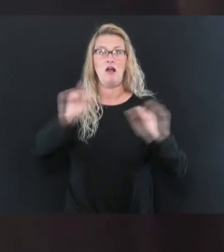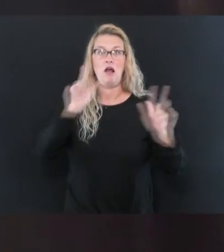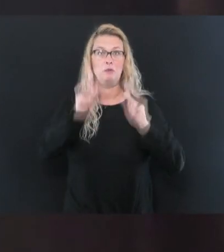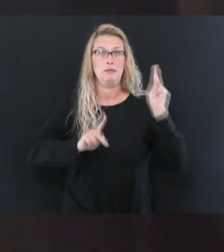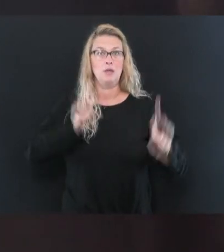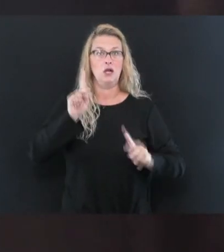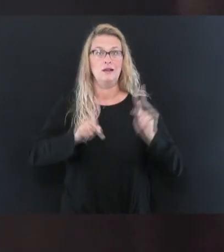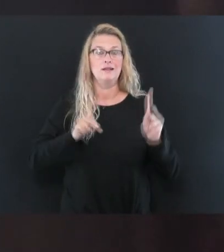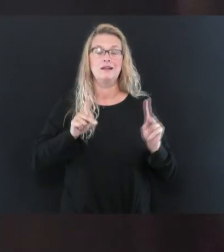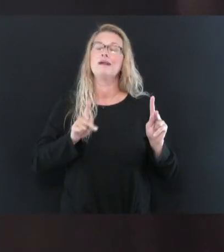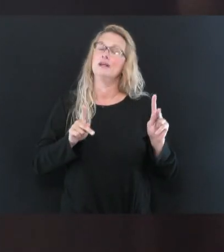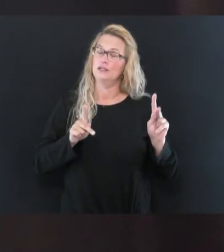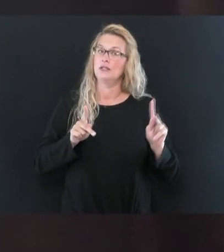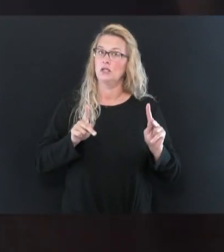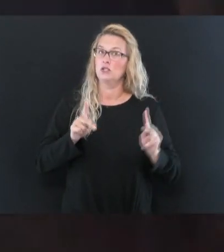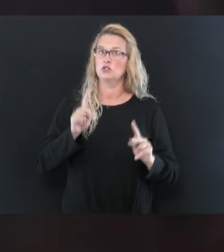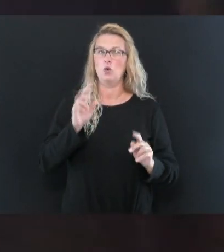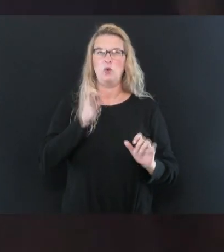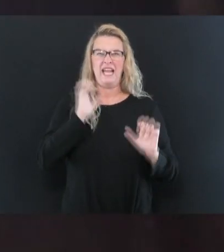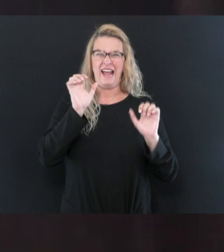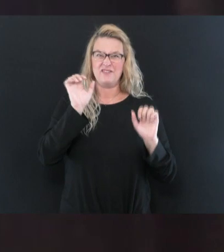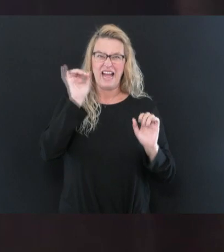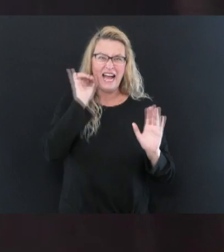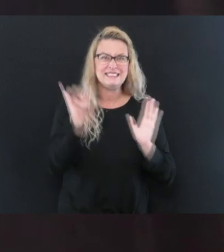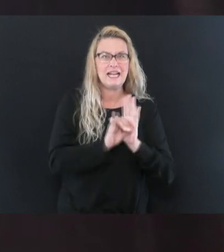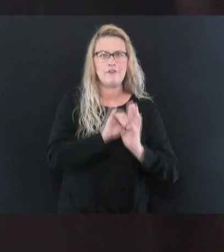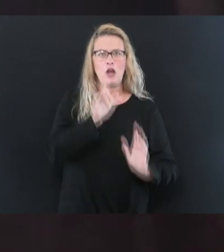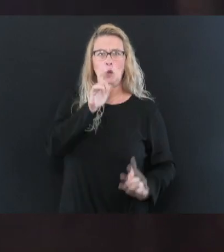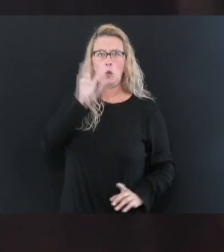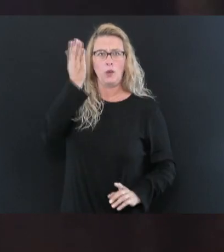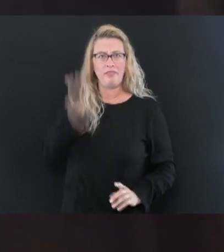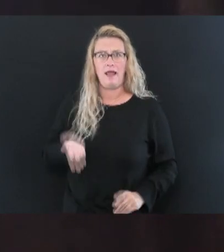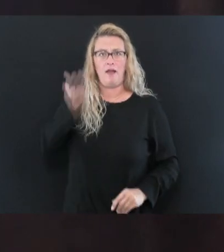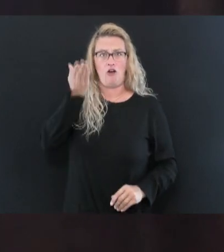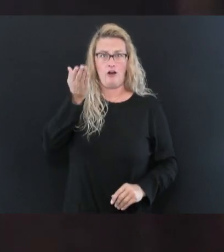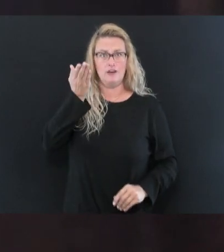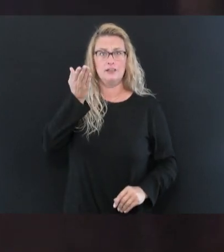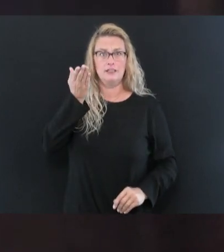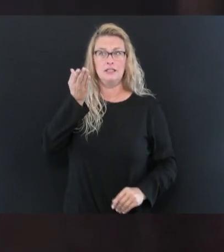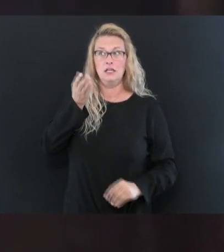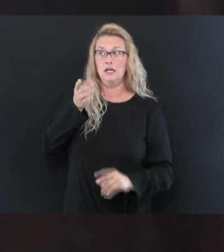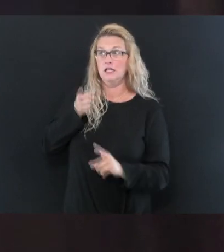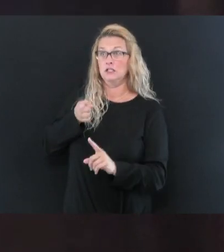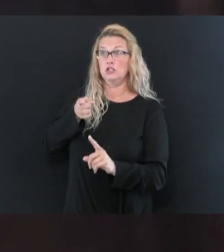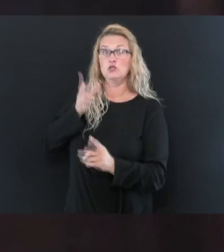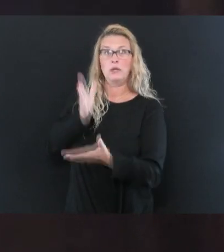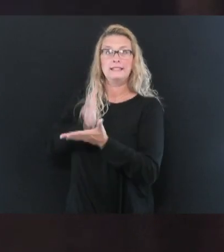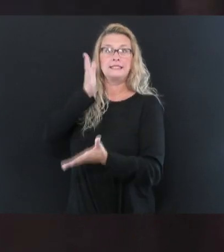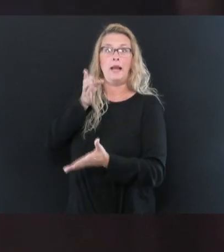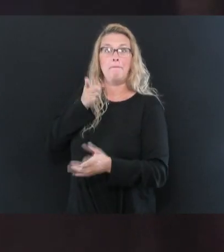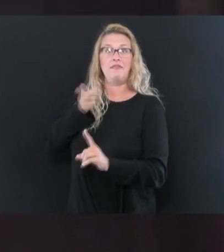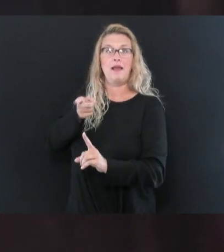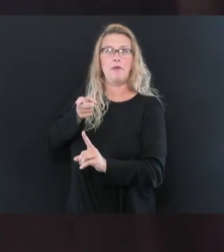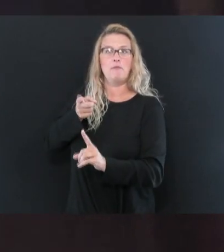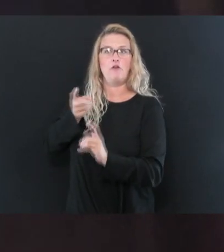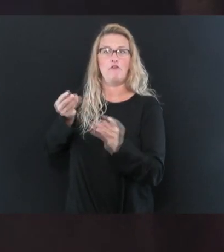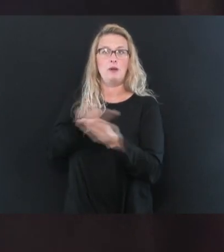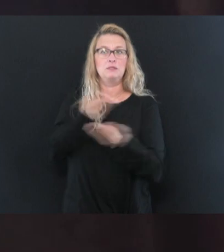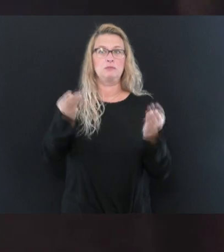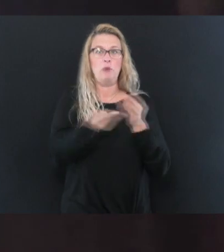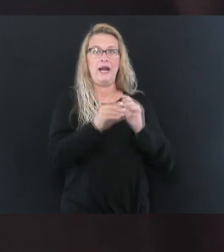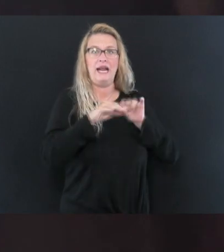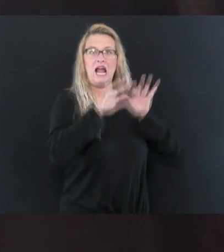infectious. So in order to identify them and to keep them from unknowingly infecting many other people,